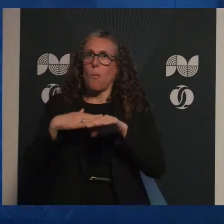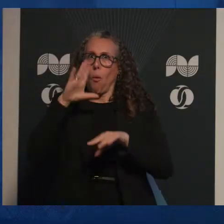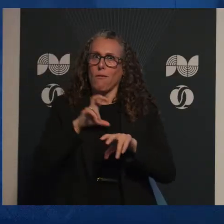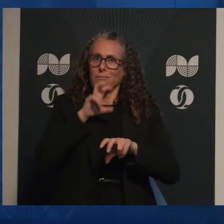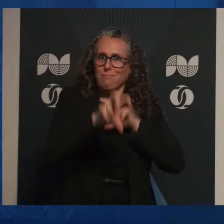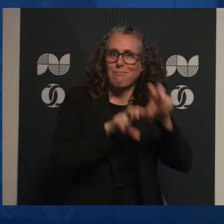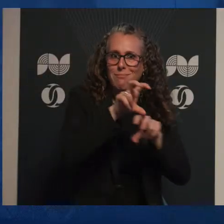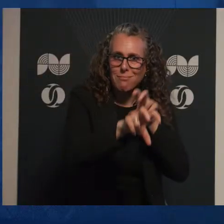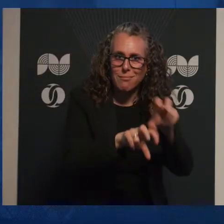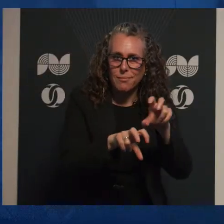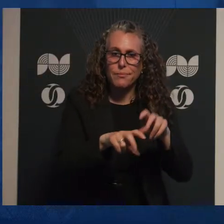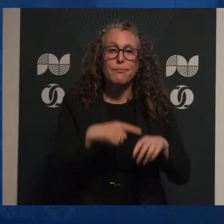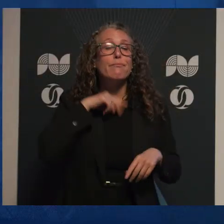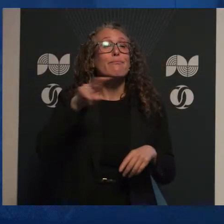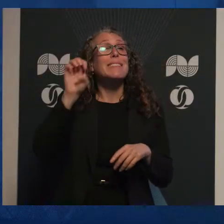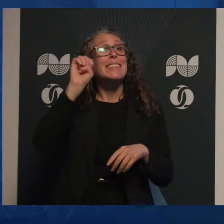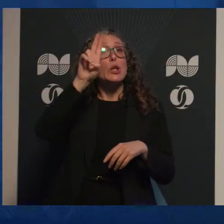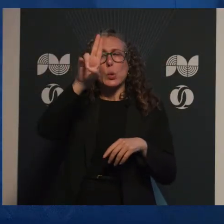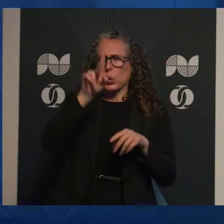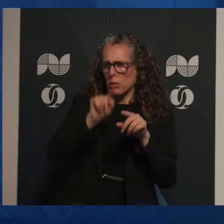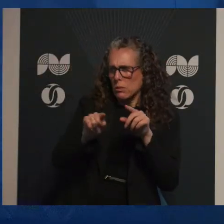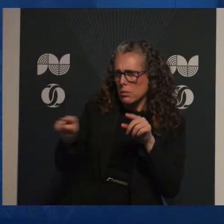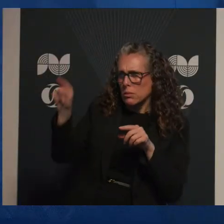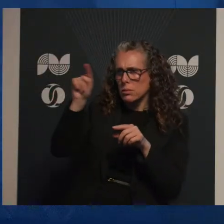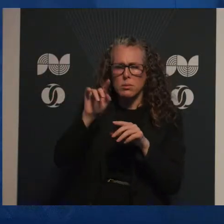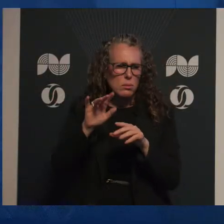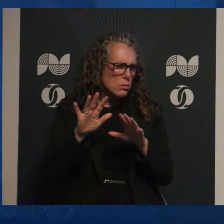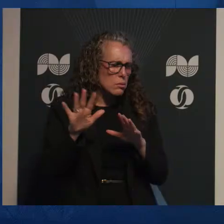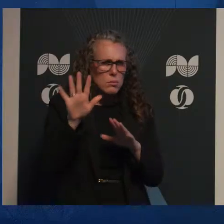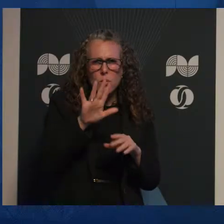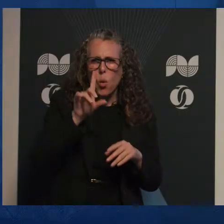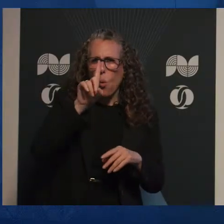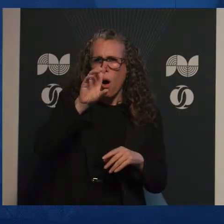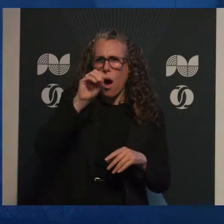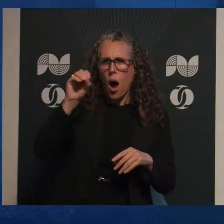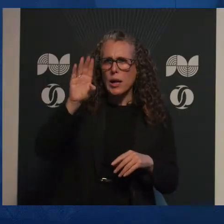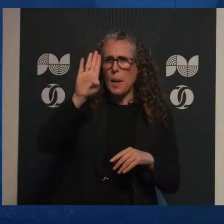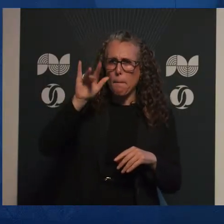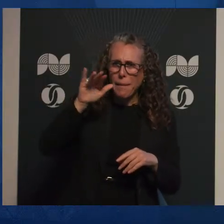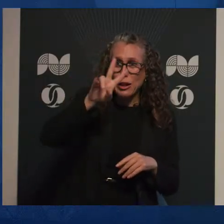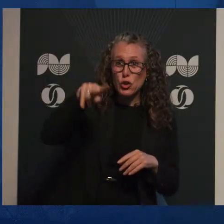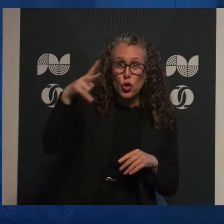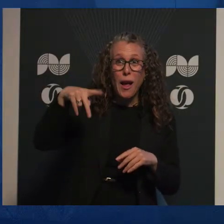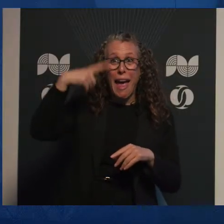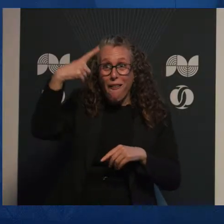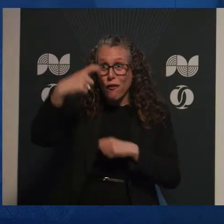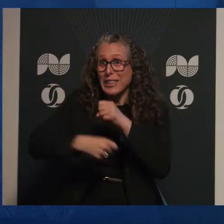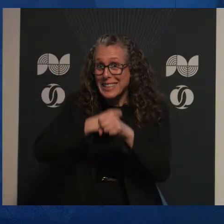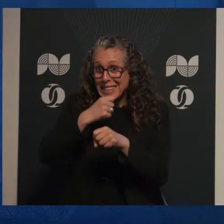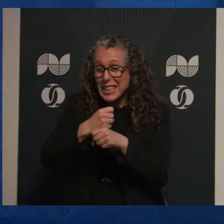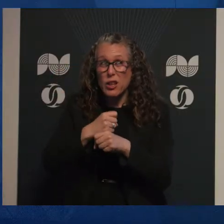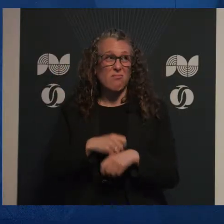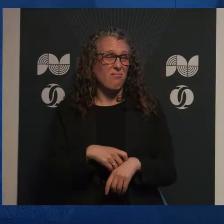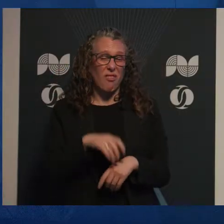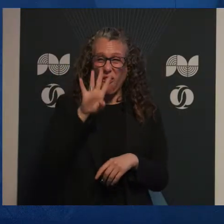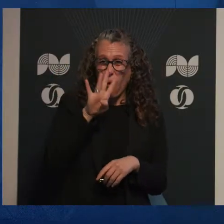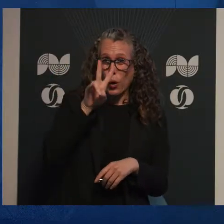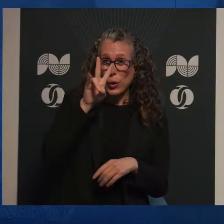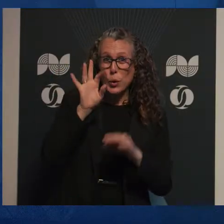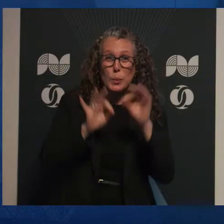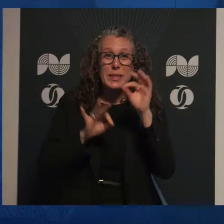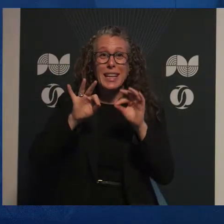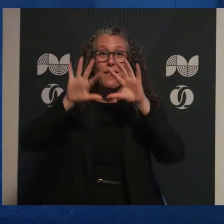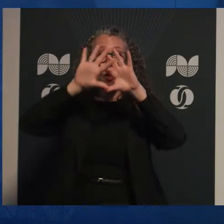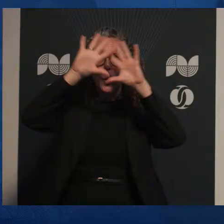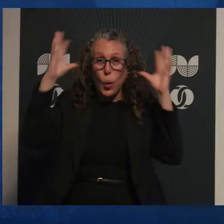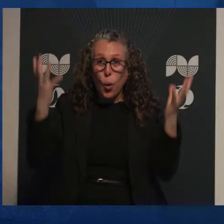European Union, we're around about just under 100 billion euro per year. That's about 42% of global